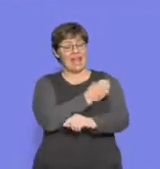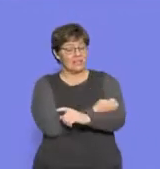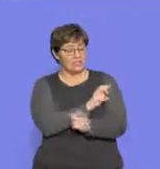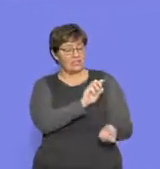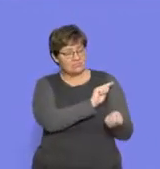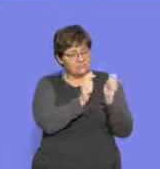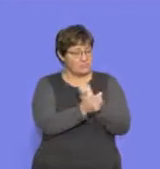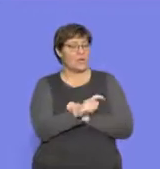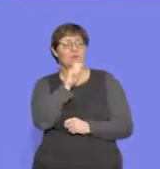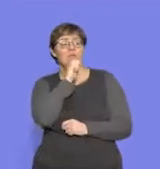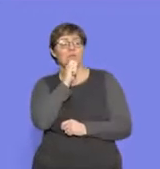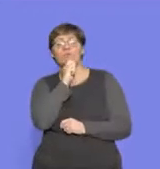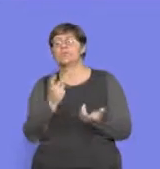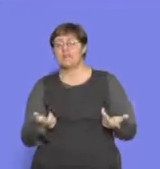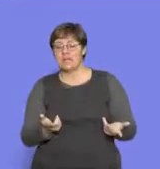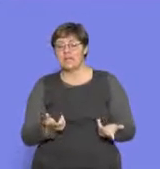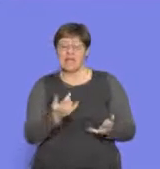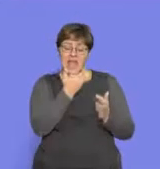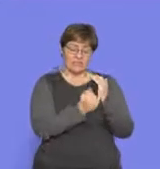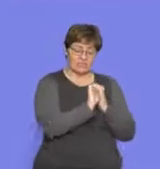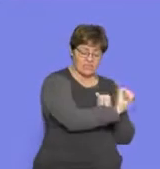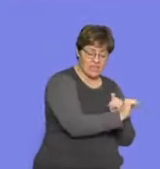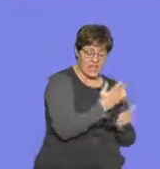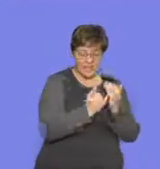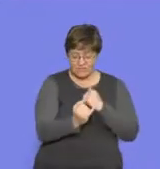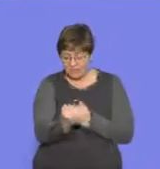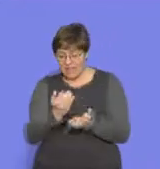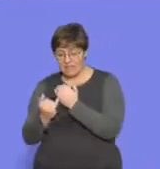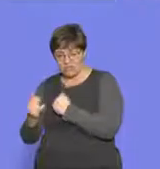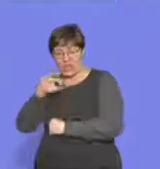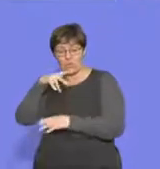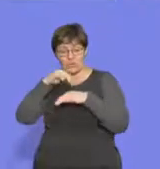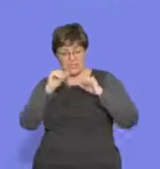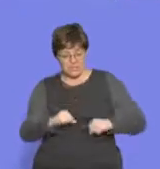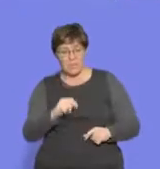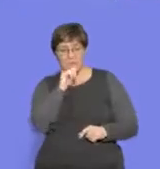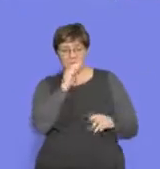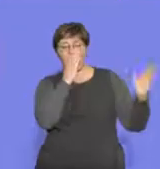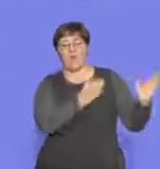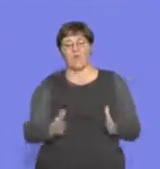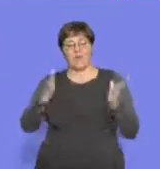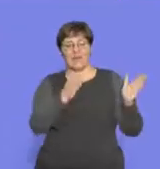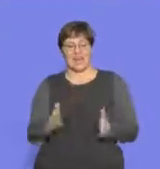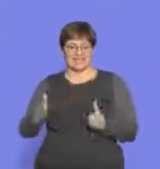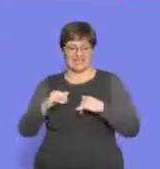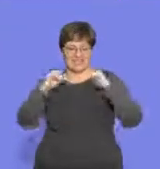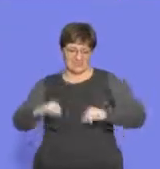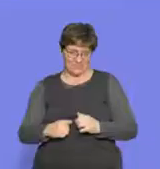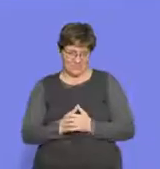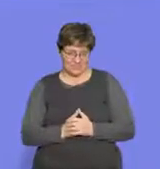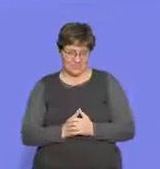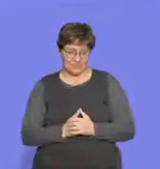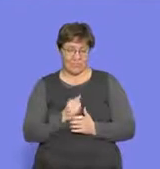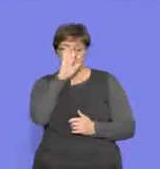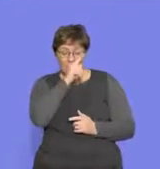and utilized between individuals in an ecosystem refers to the organization of an ecosystem. Remember that